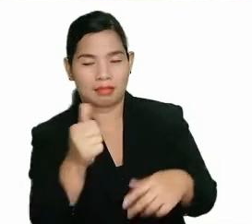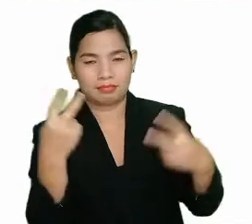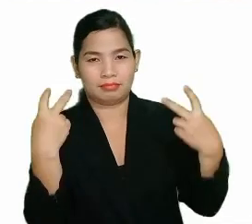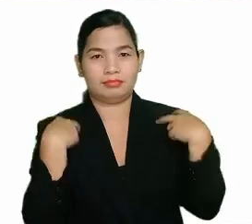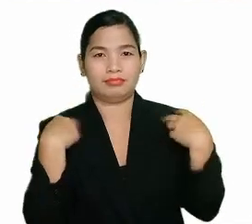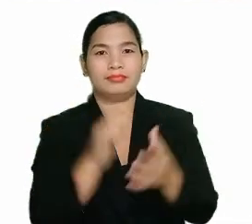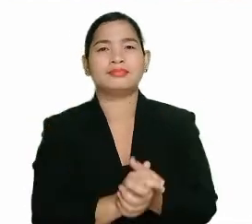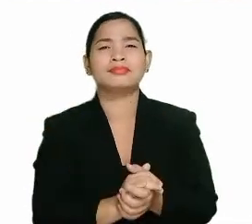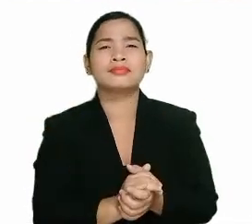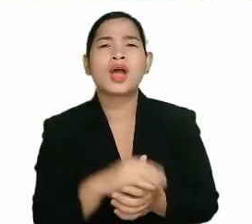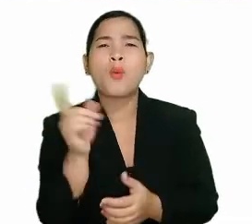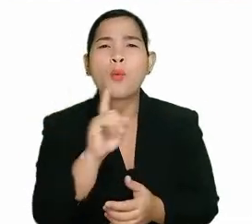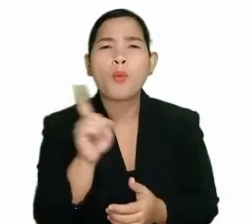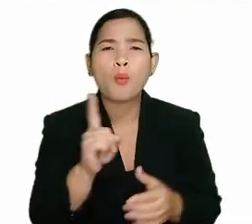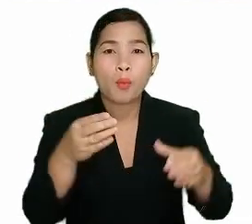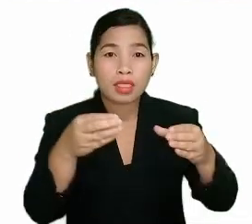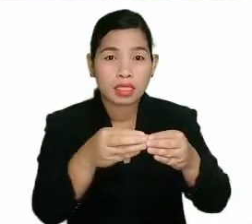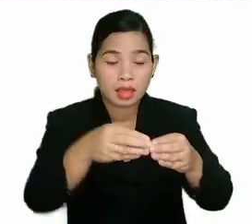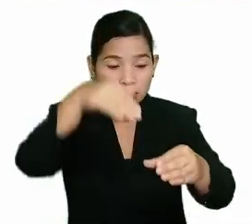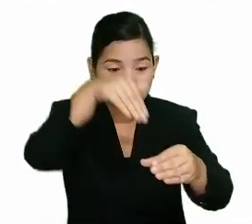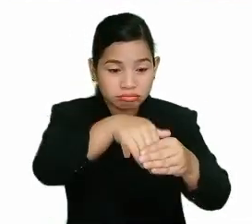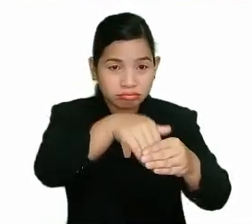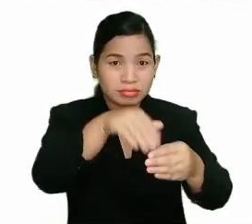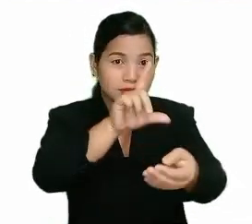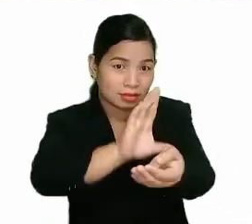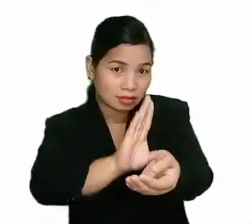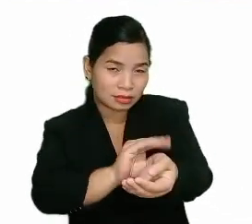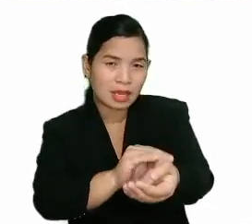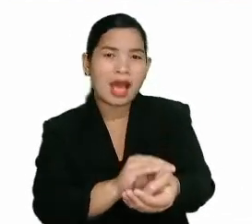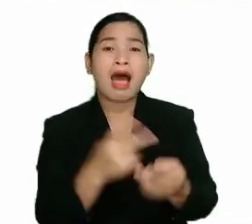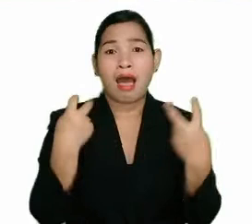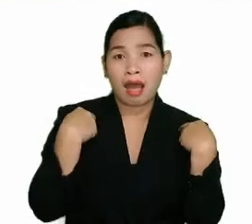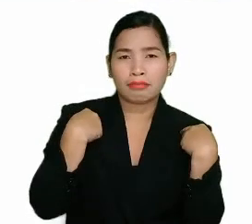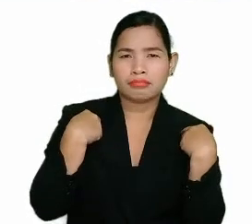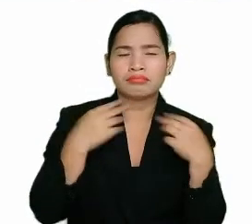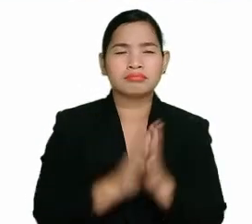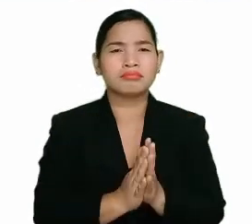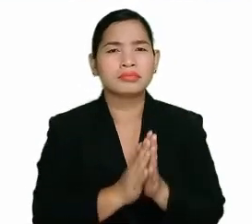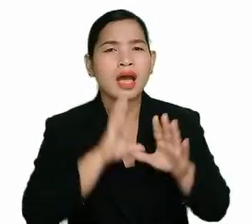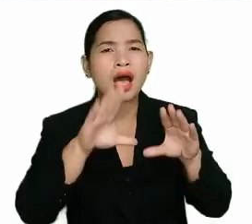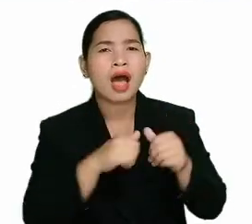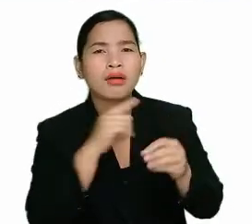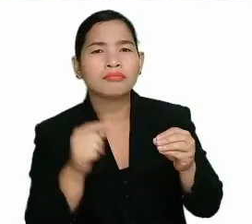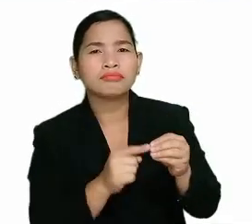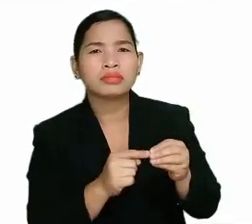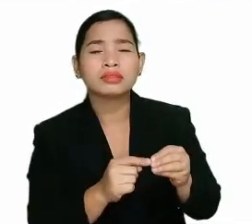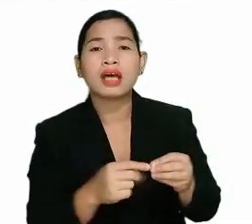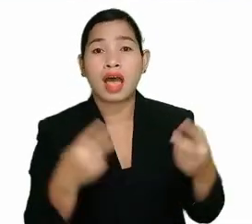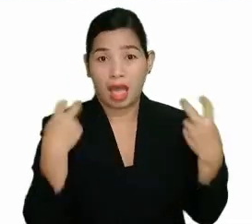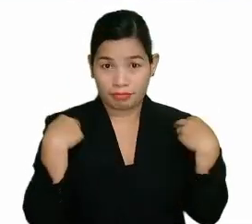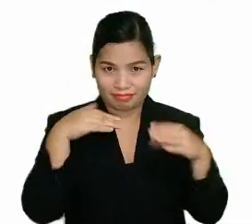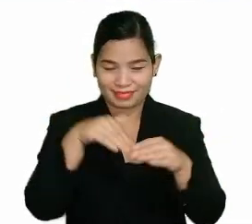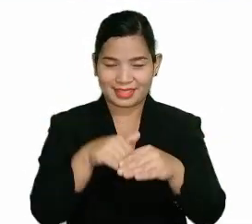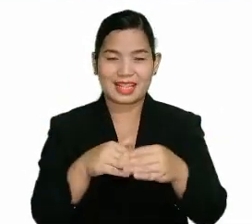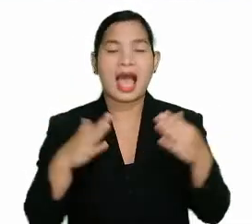What organelles are present on both cells? How about organelles that are present only in